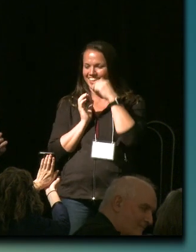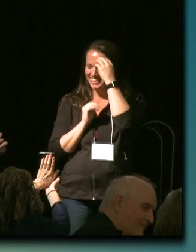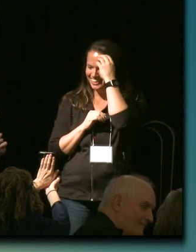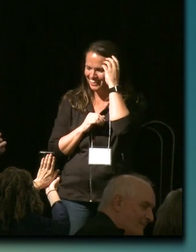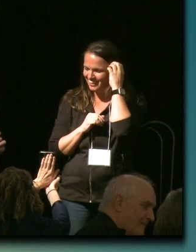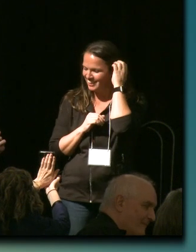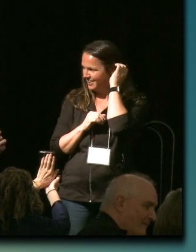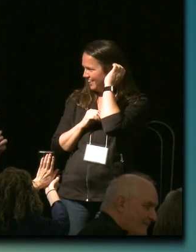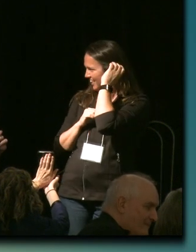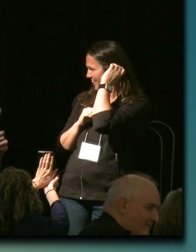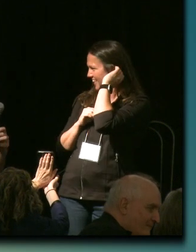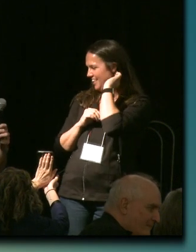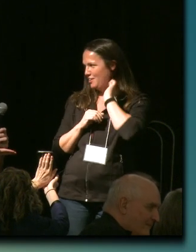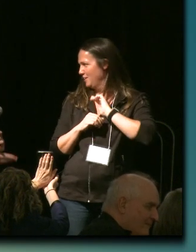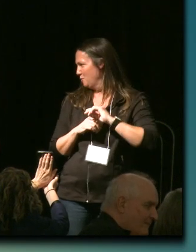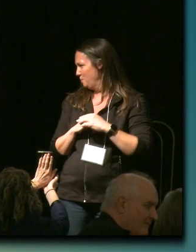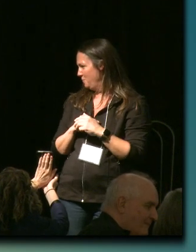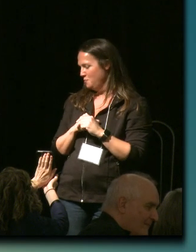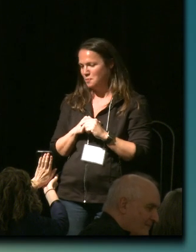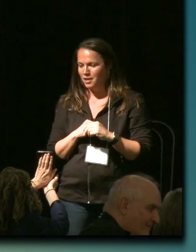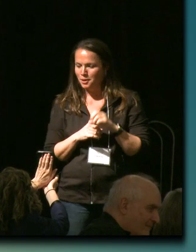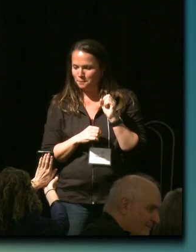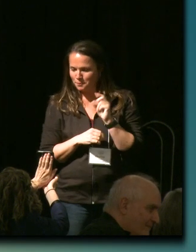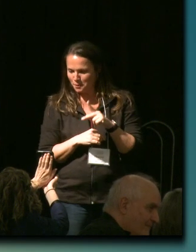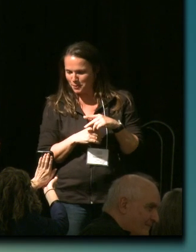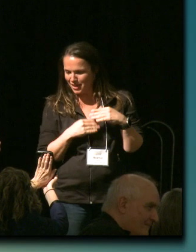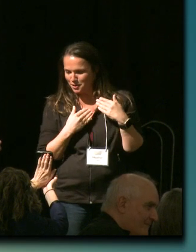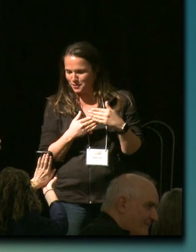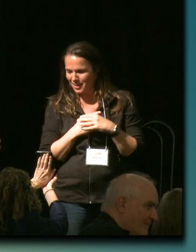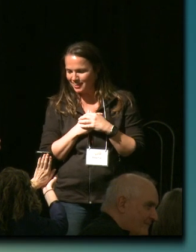of clinical genetics. Go ahead.